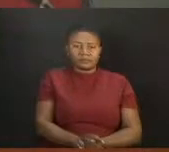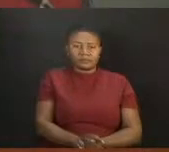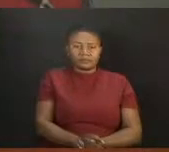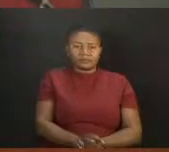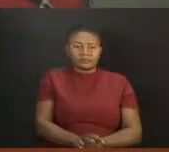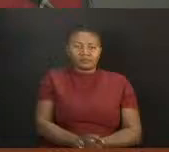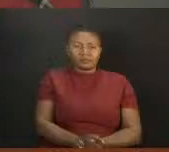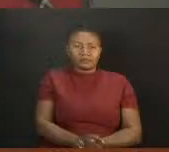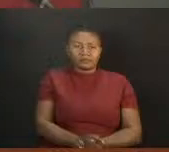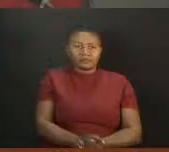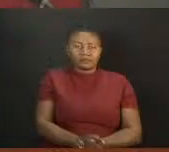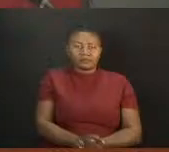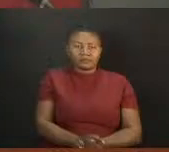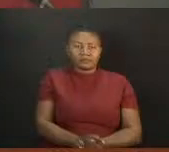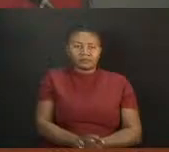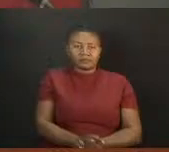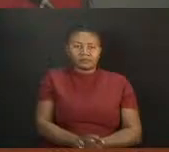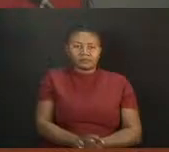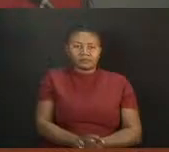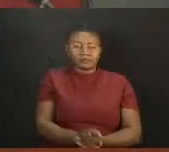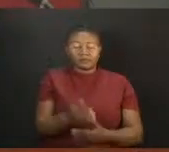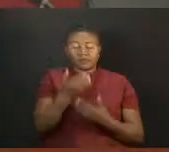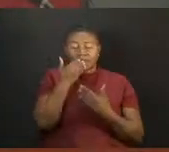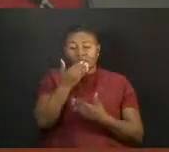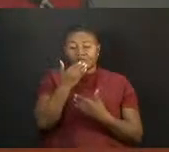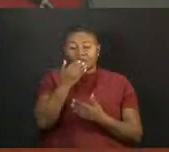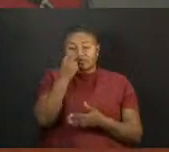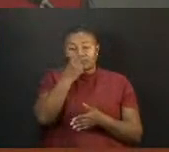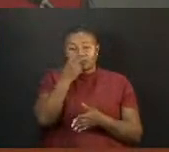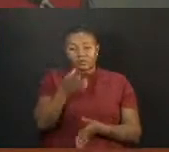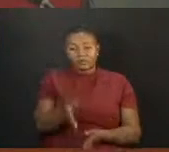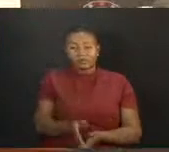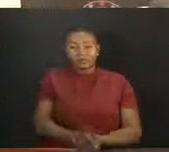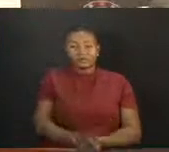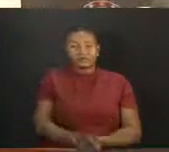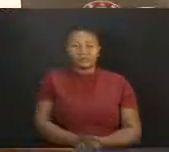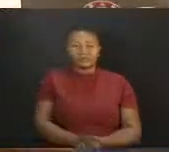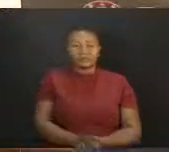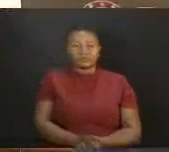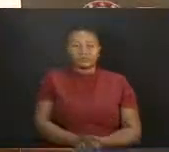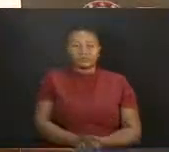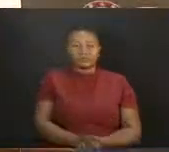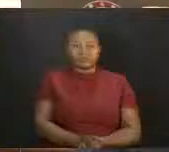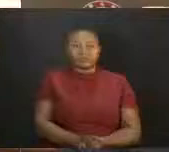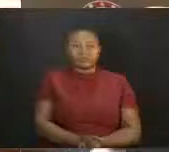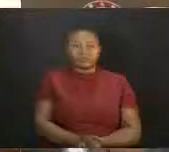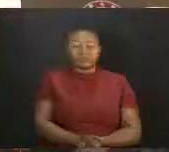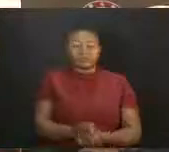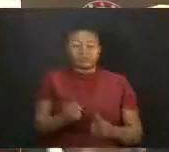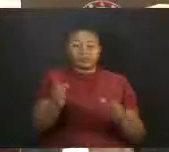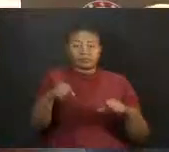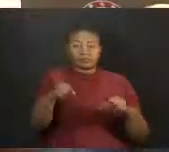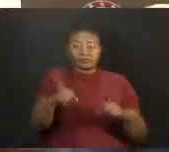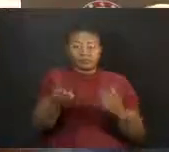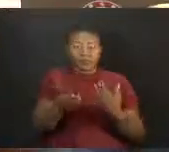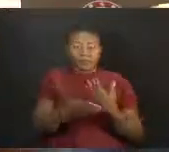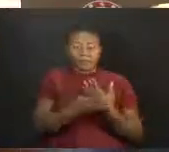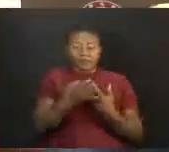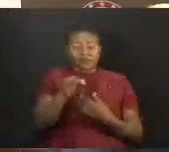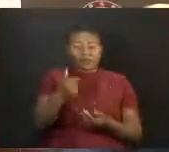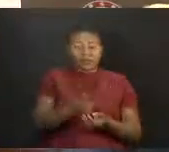My decision is no way. Okay. Thank you, Mr. Speaker. Mr. Speaker, can the Bank of Ghana governor